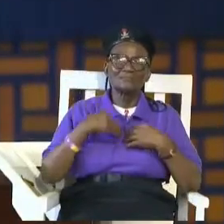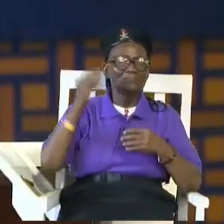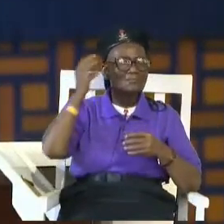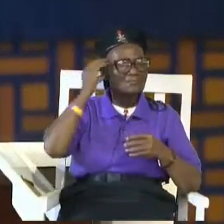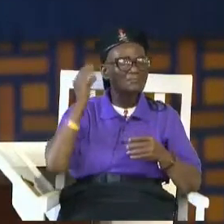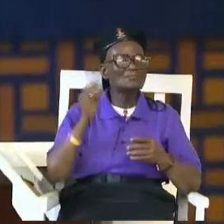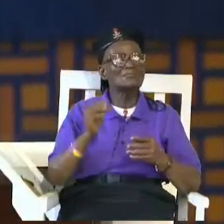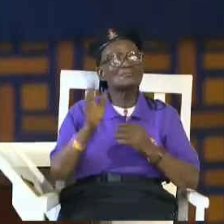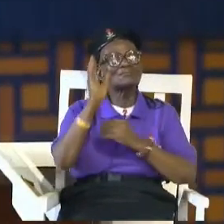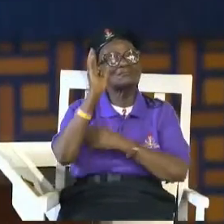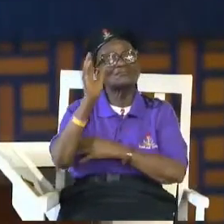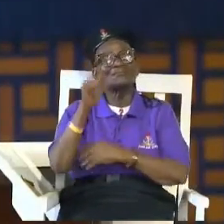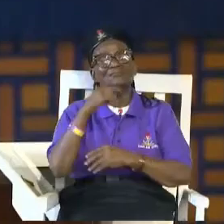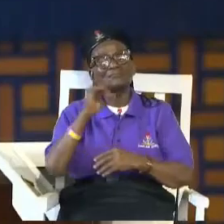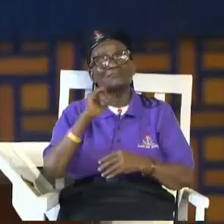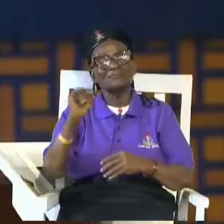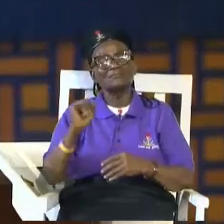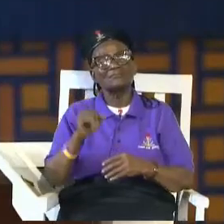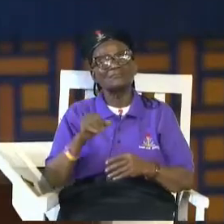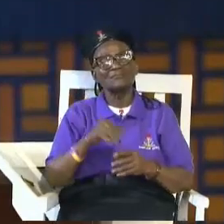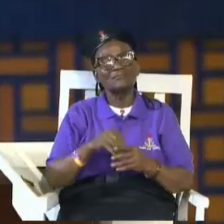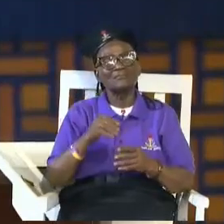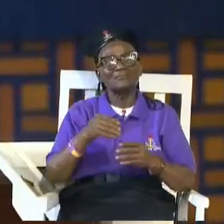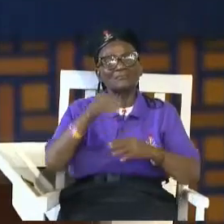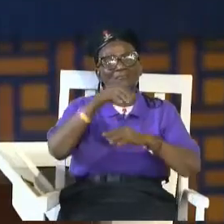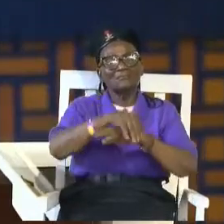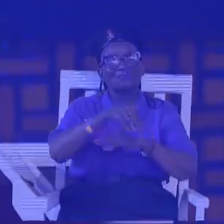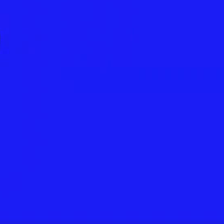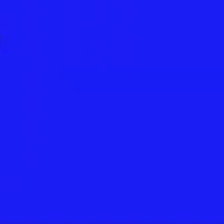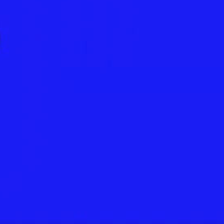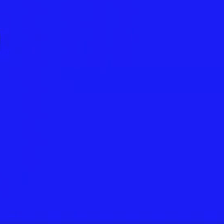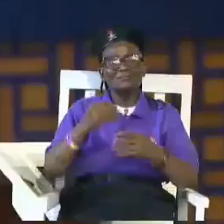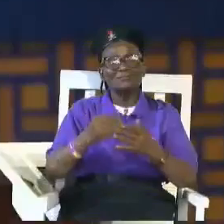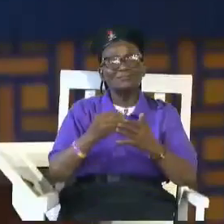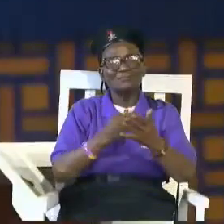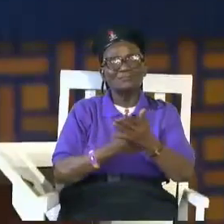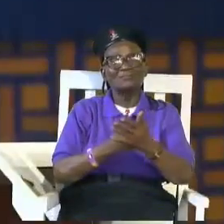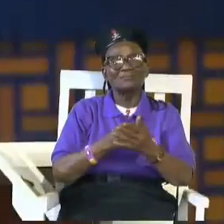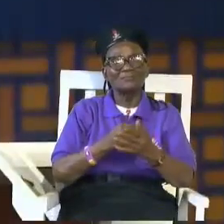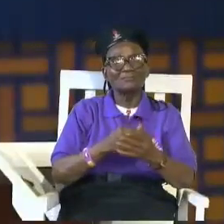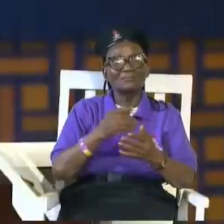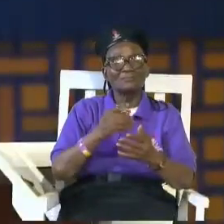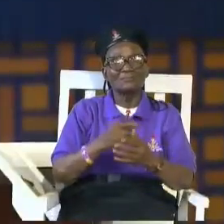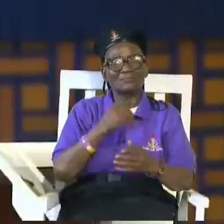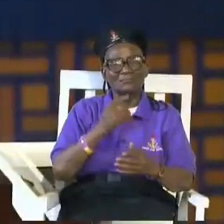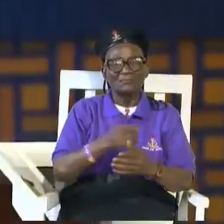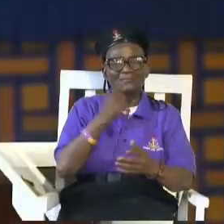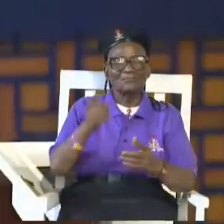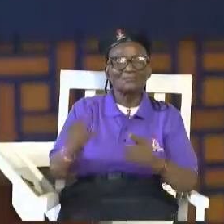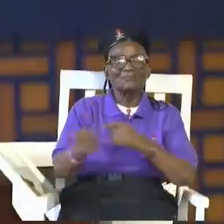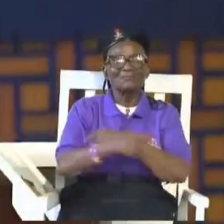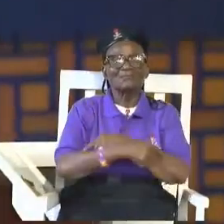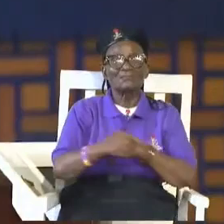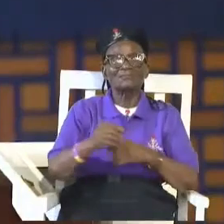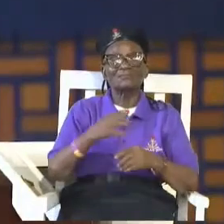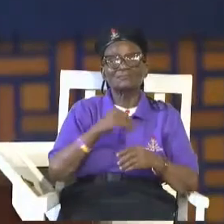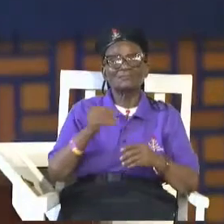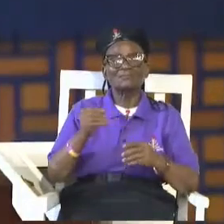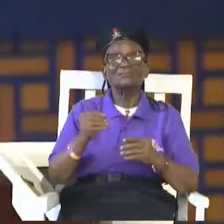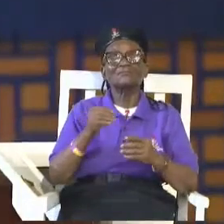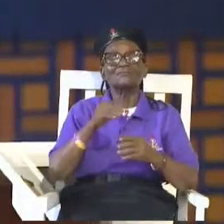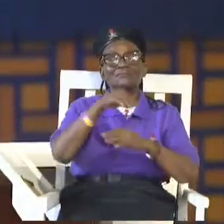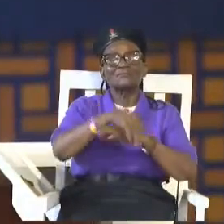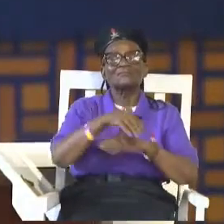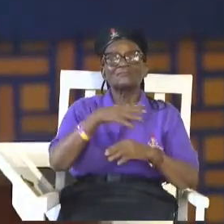and the evening and the morning, the first day. And the evening and